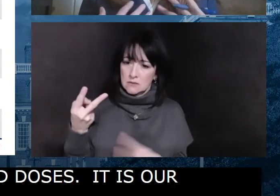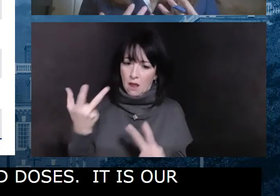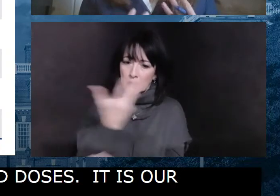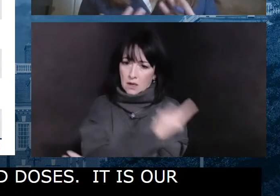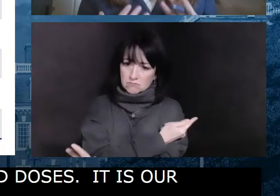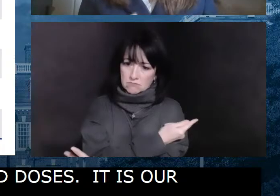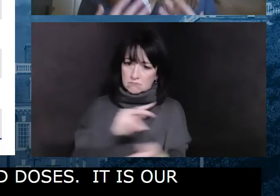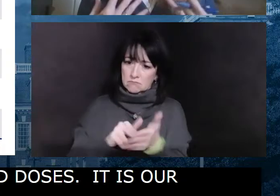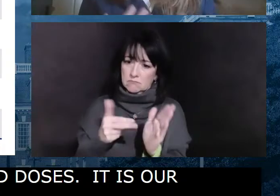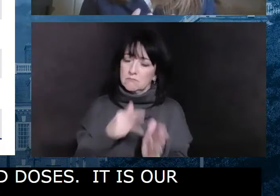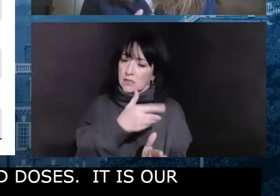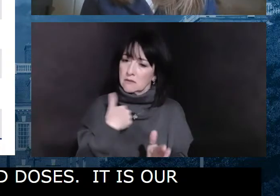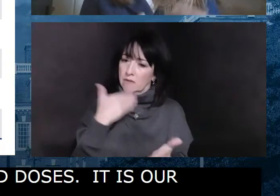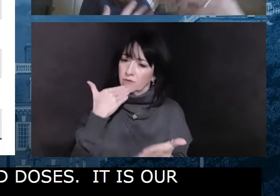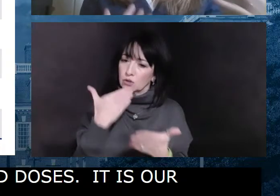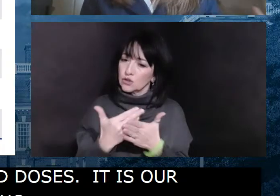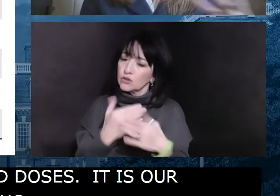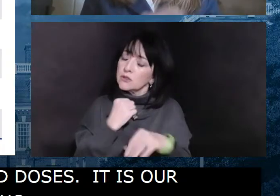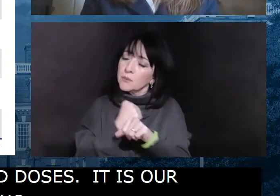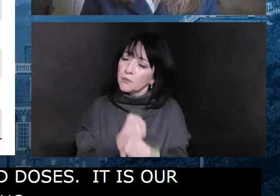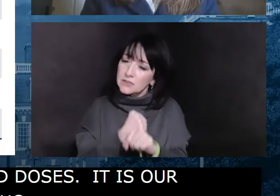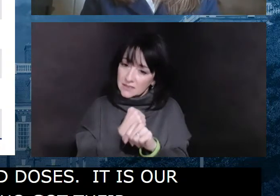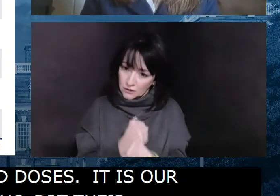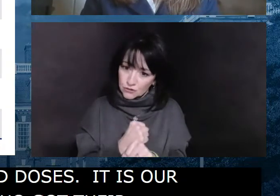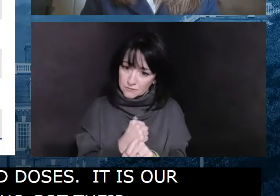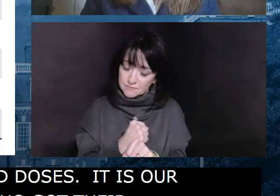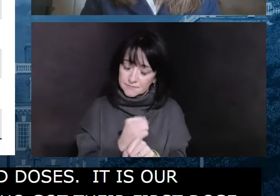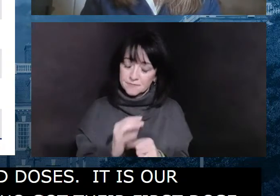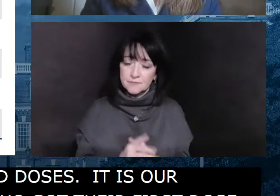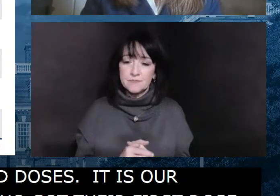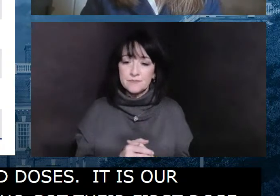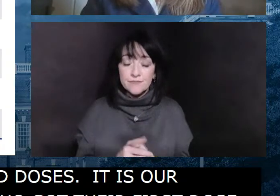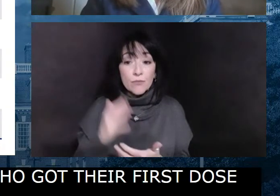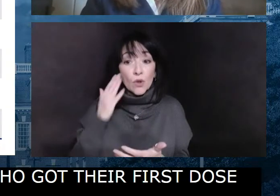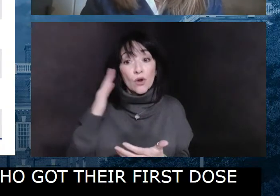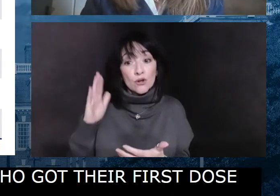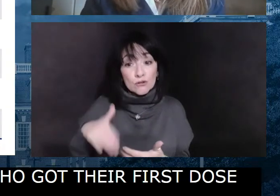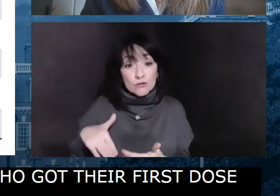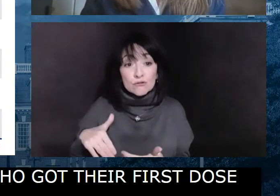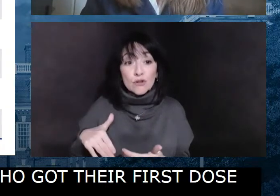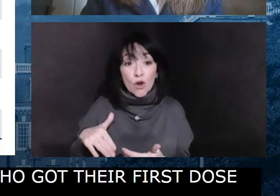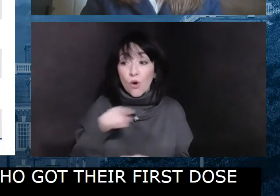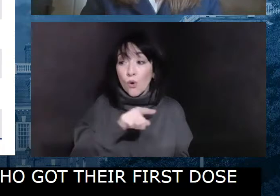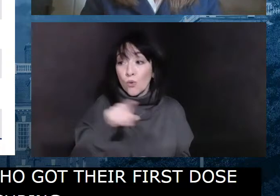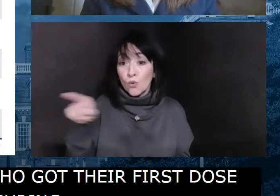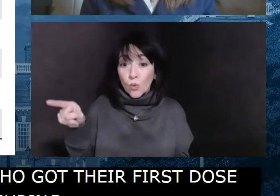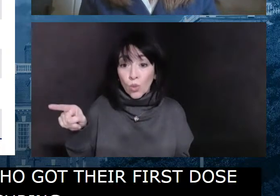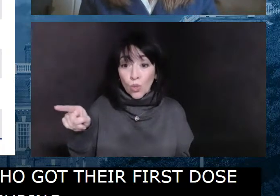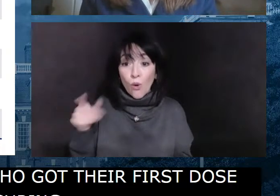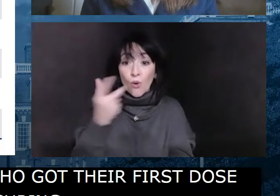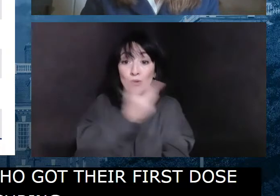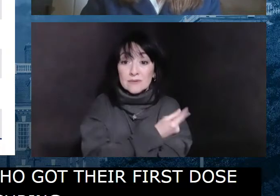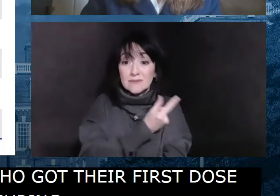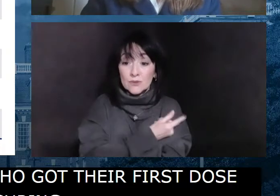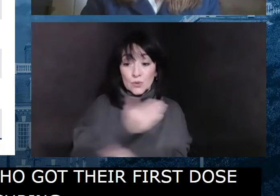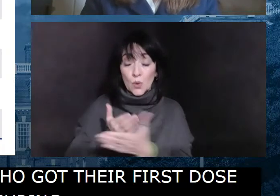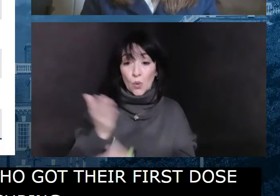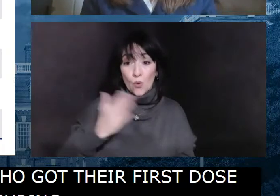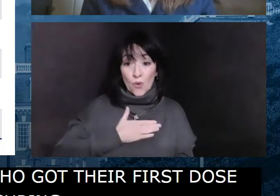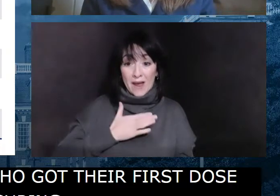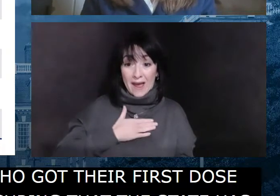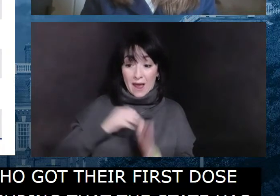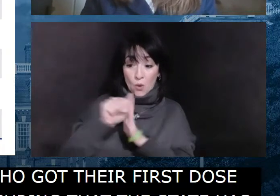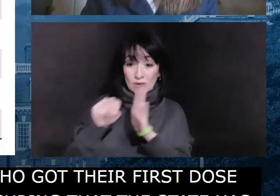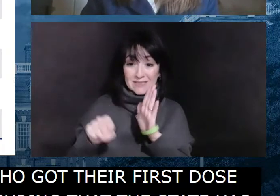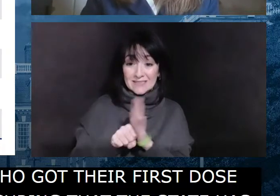that the state has vaccinated through our clinics have access to their second doses. And as you